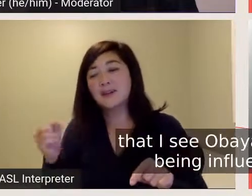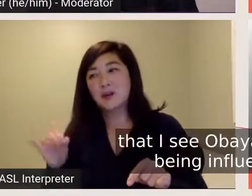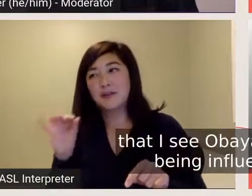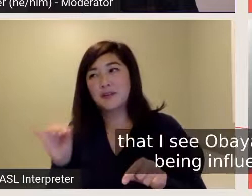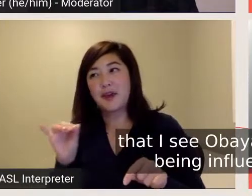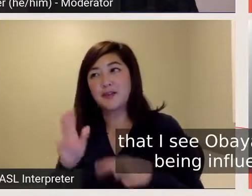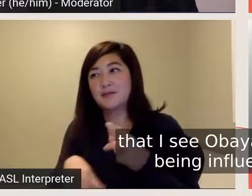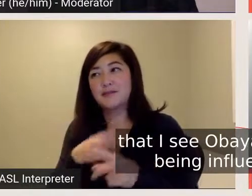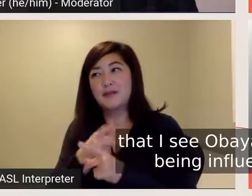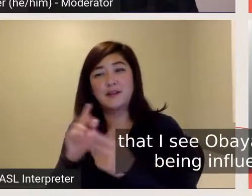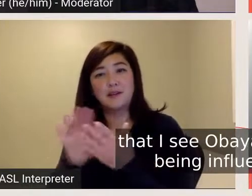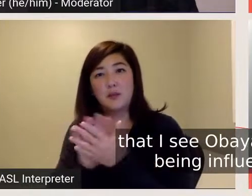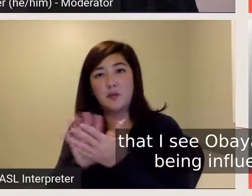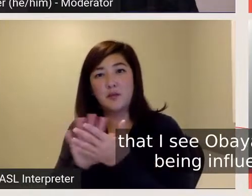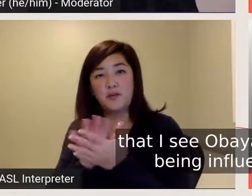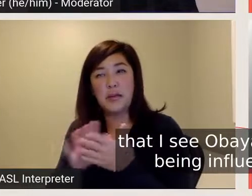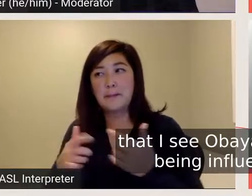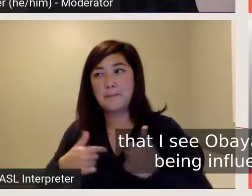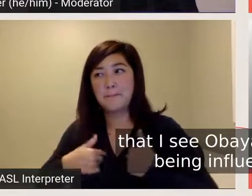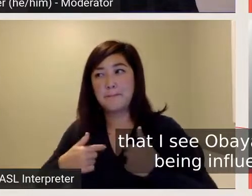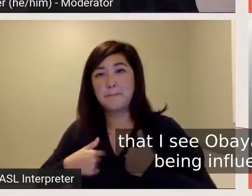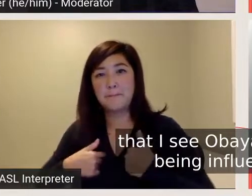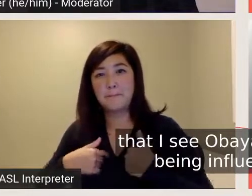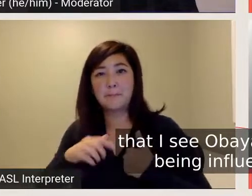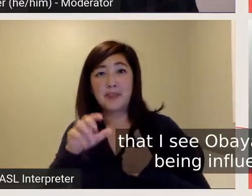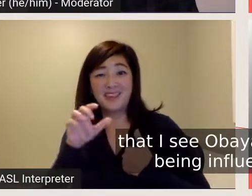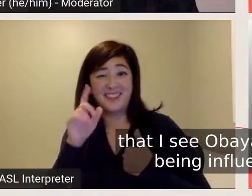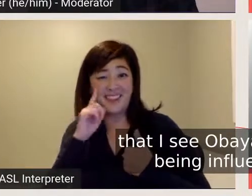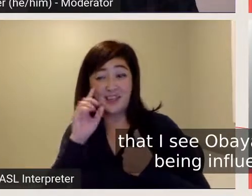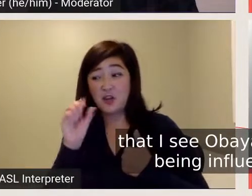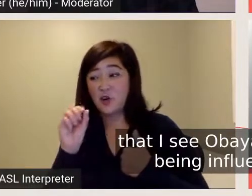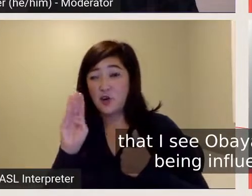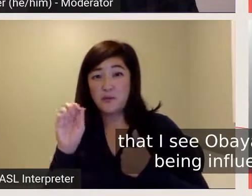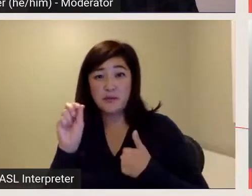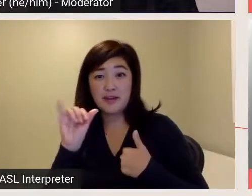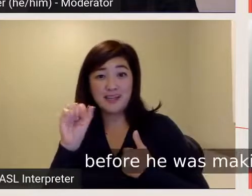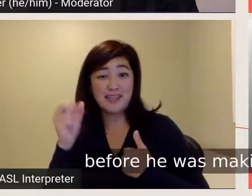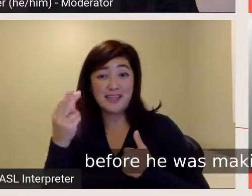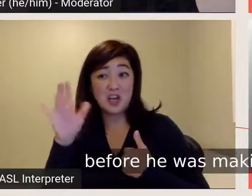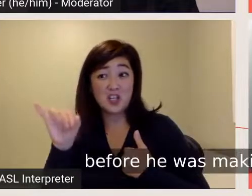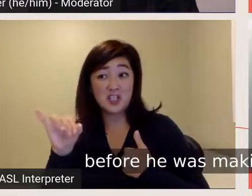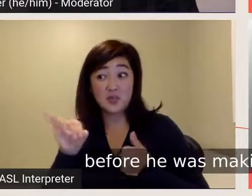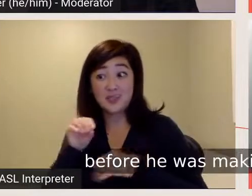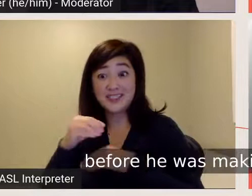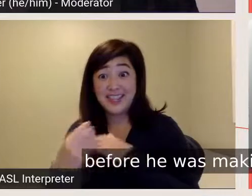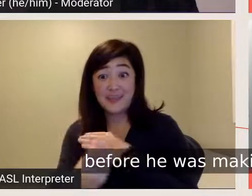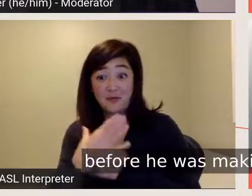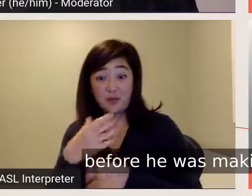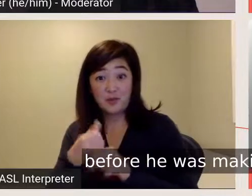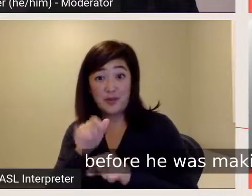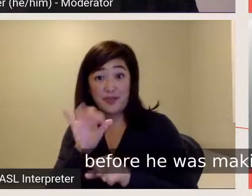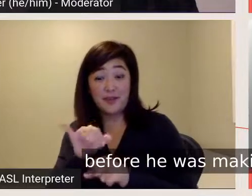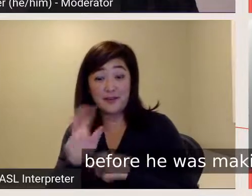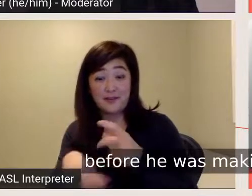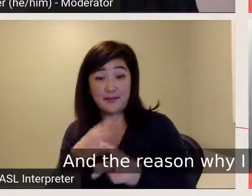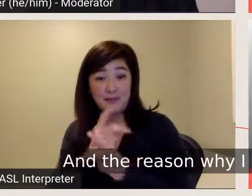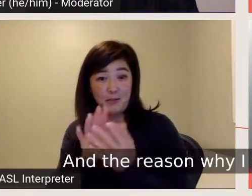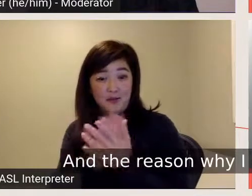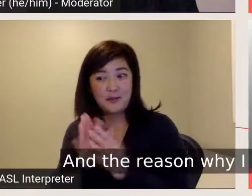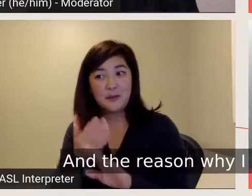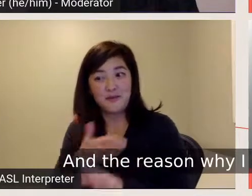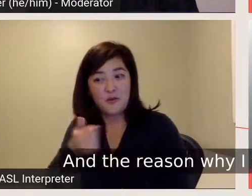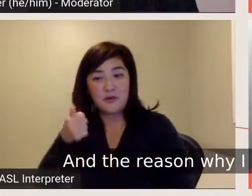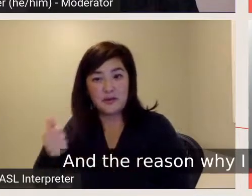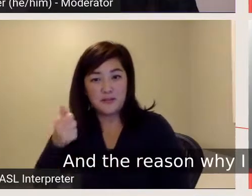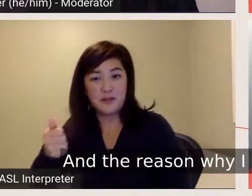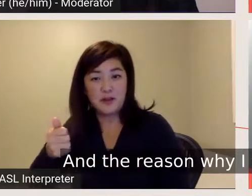I see Obayashi basically being influenced by before he was making his own films. And the